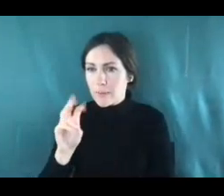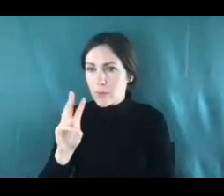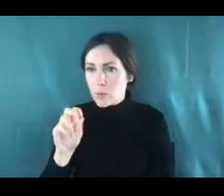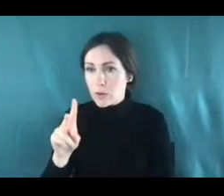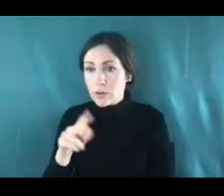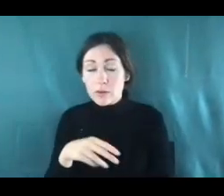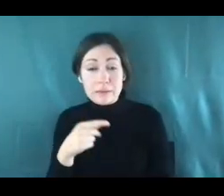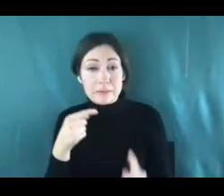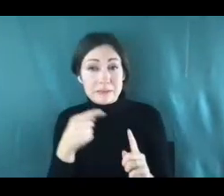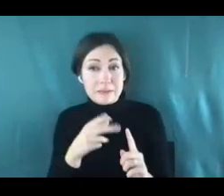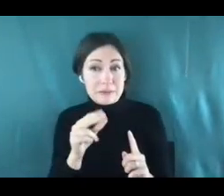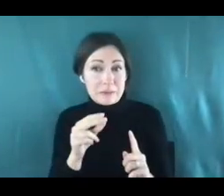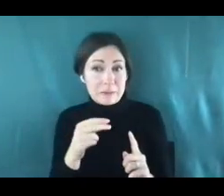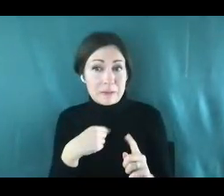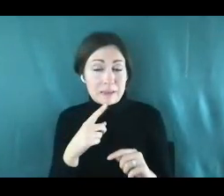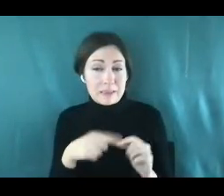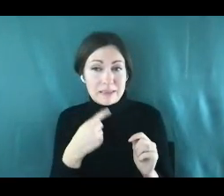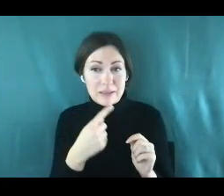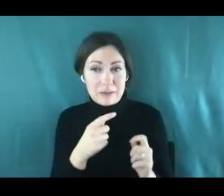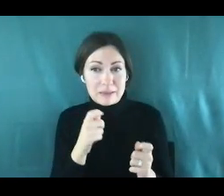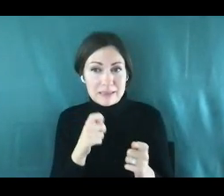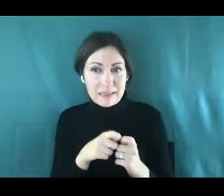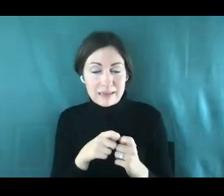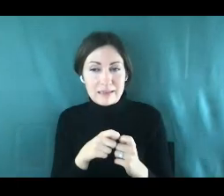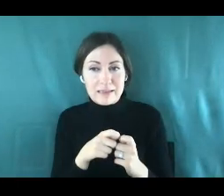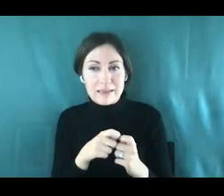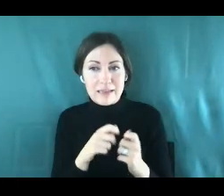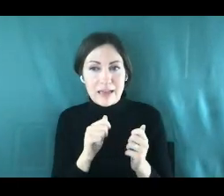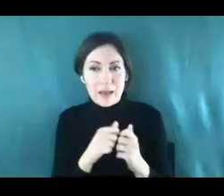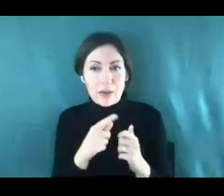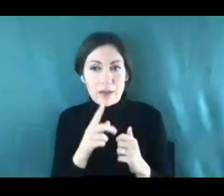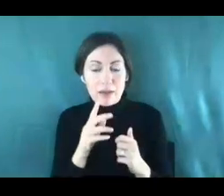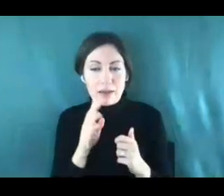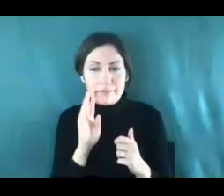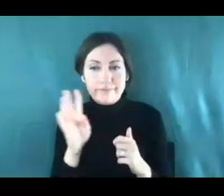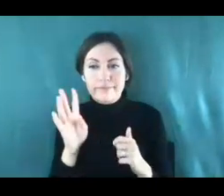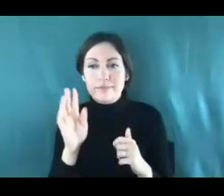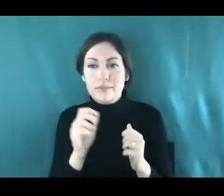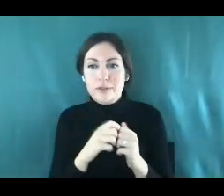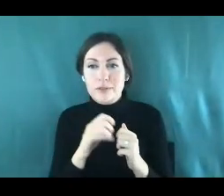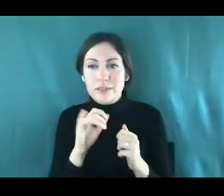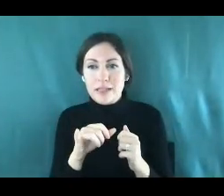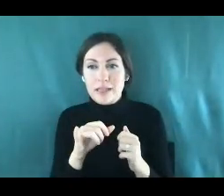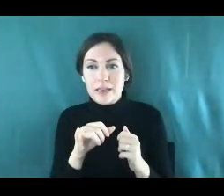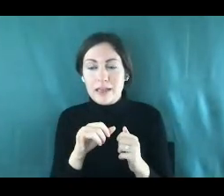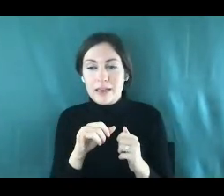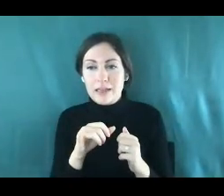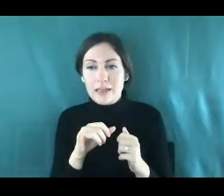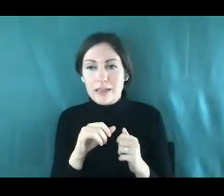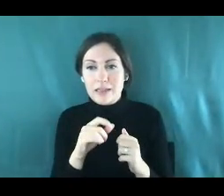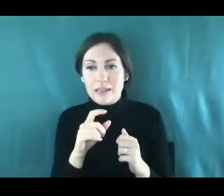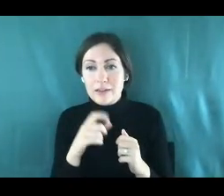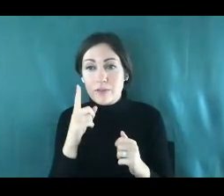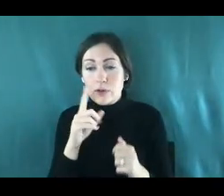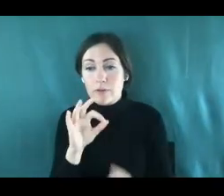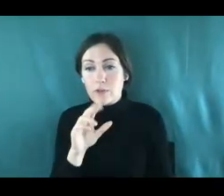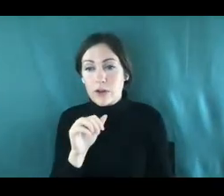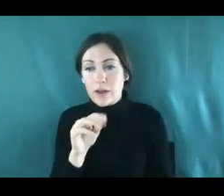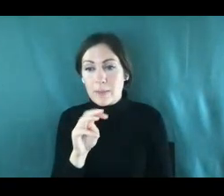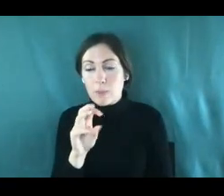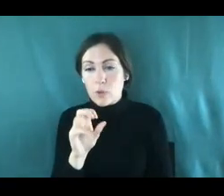Specifically, no, I cannot tell you exactly how did they come up exactly with the need of the framework and how